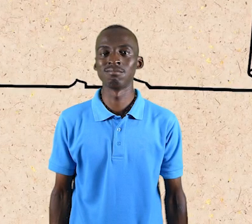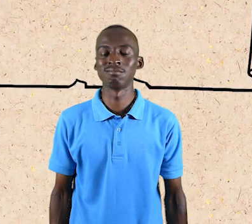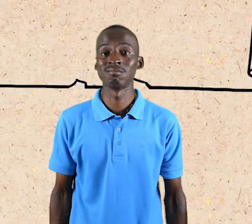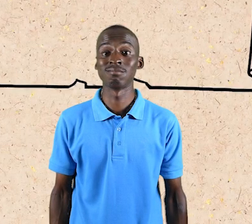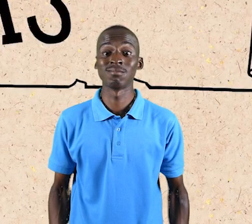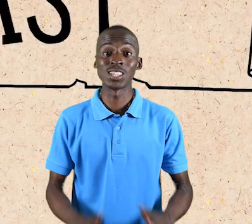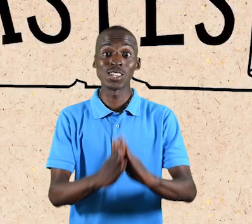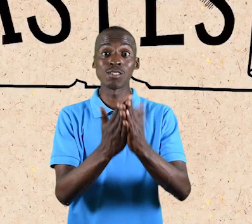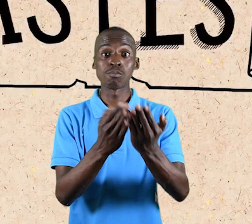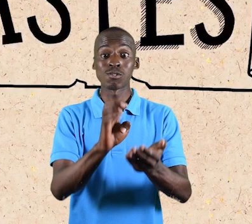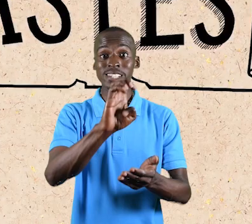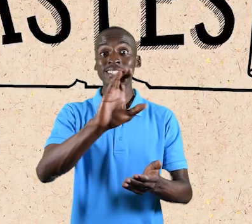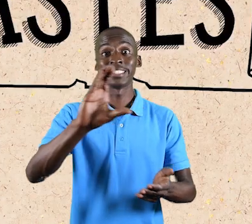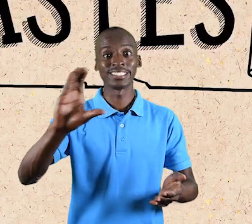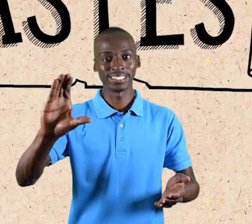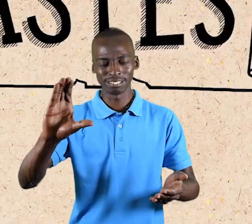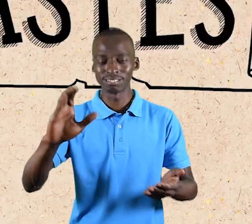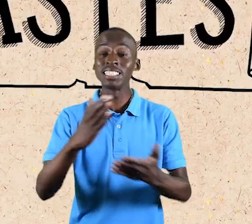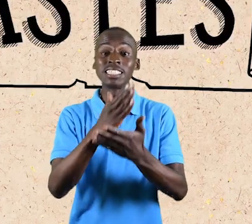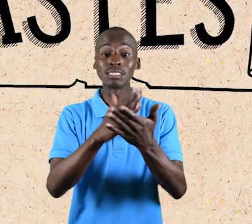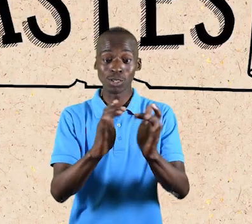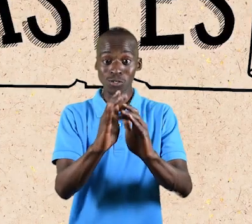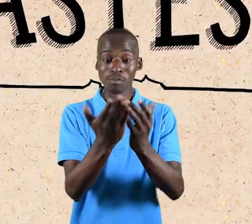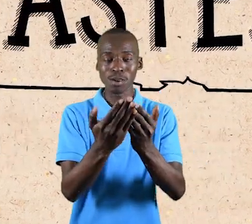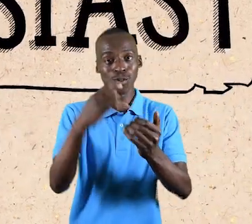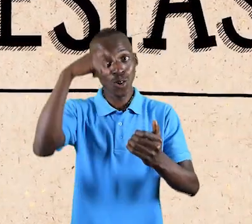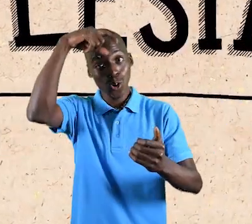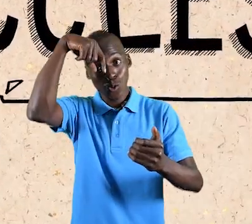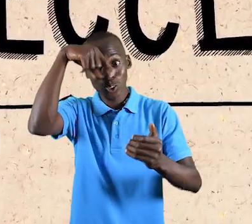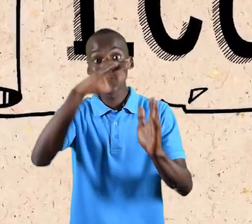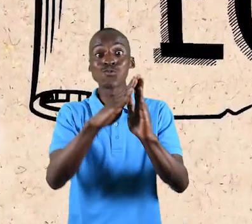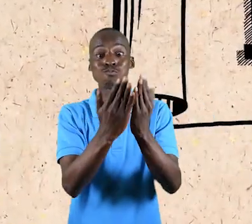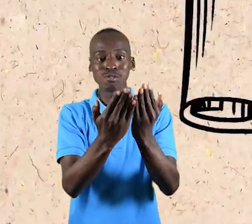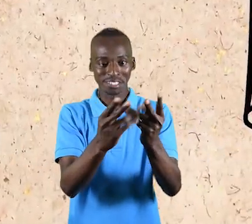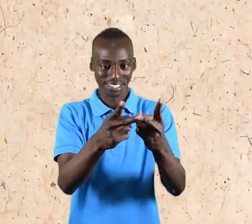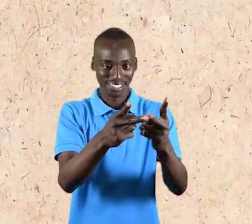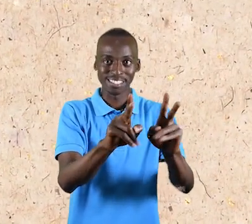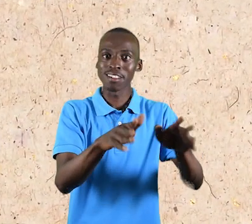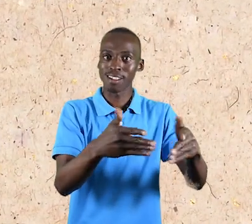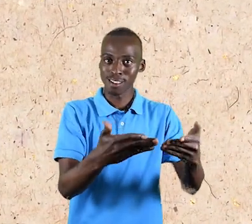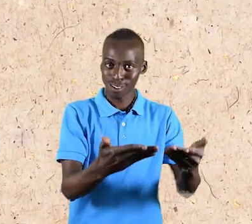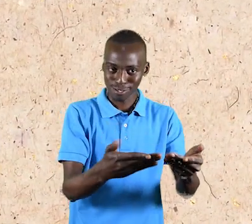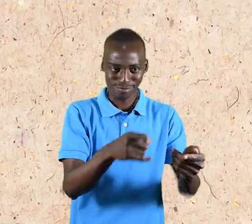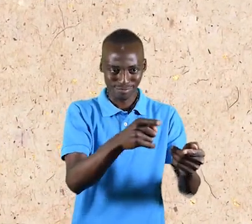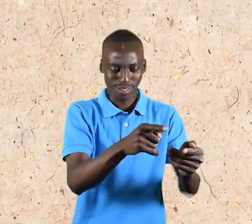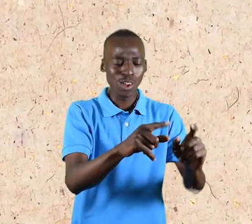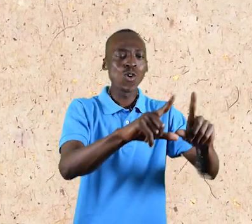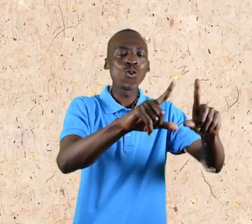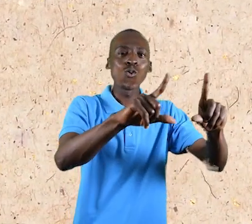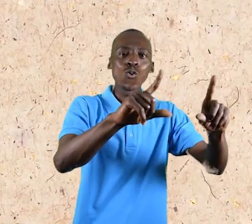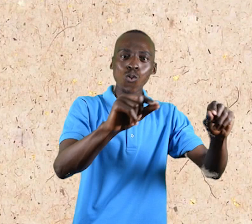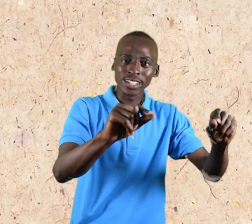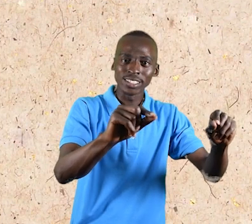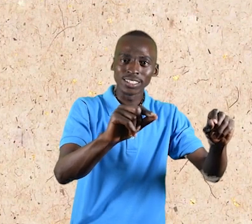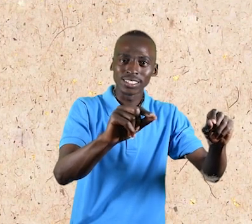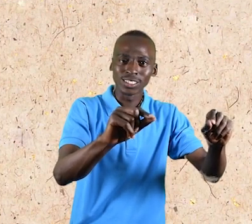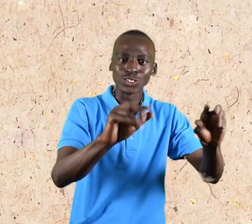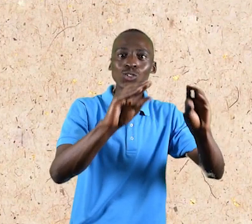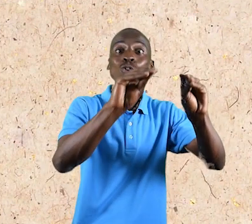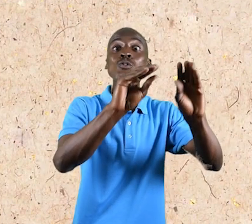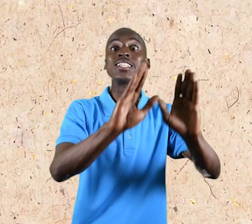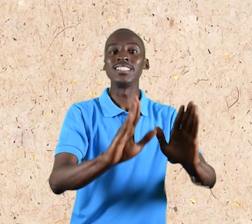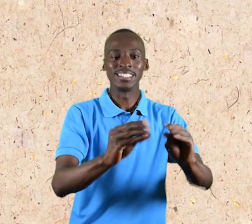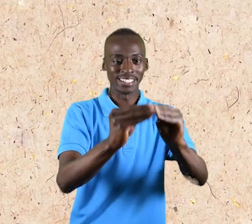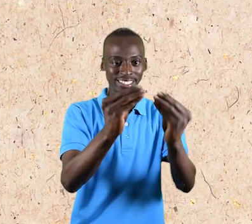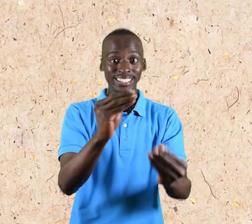The book of Ecclesiastes. It's part of the Bible's wisdom literature, and it opens with this line, the words of Kohelet, the son of